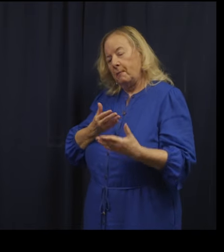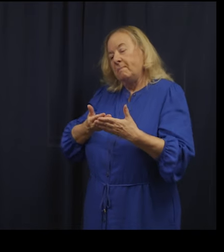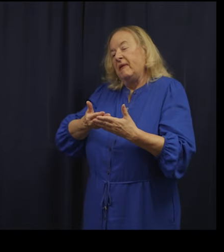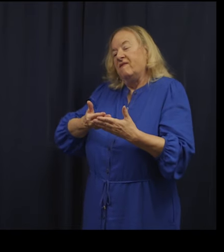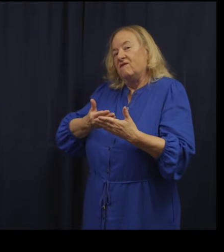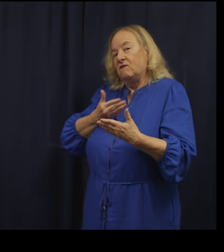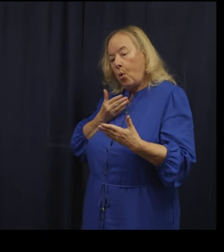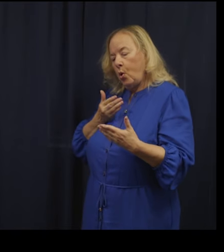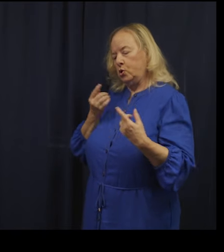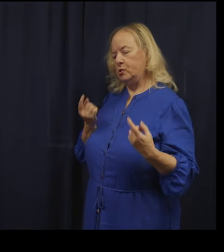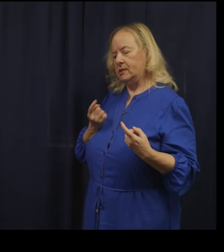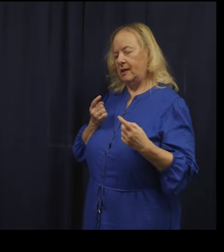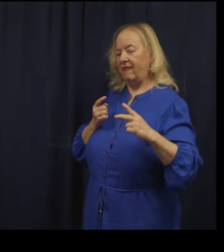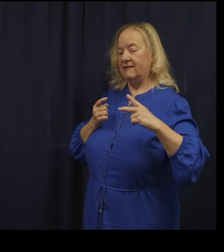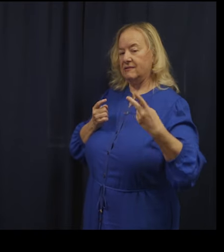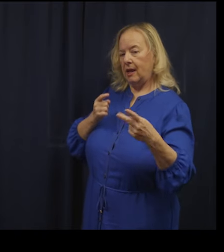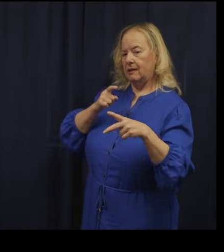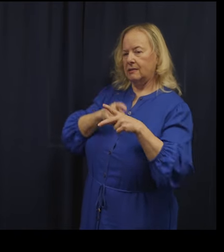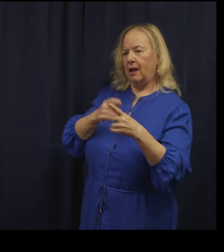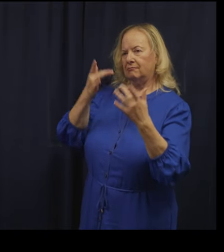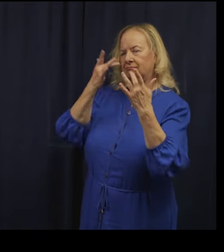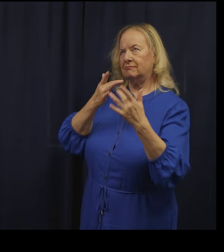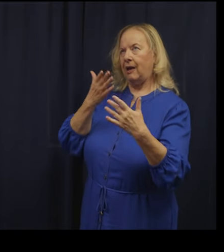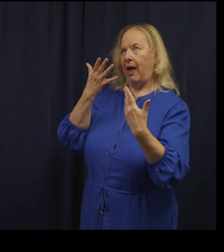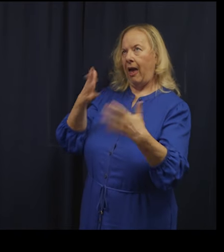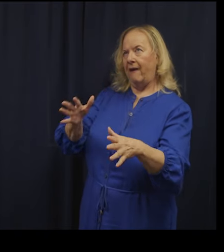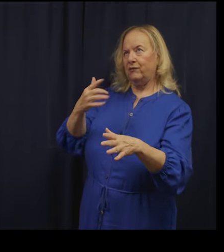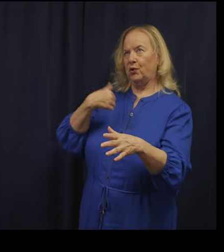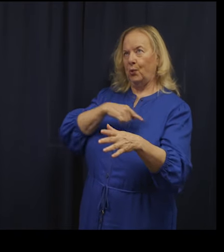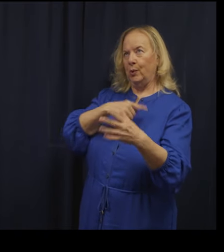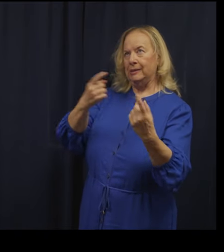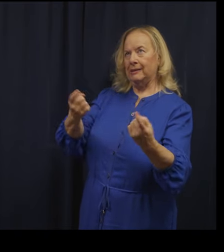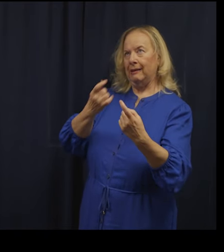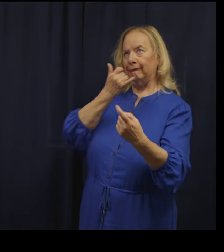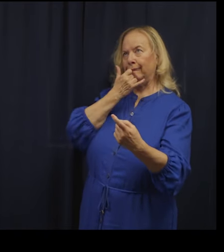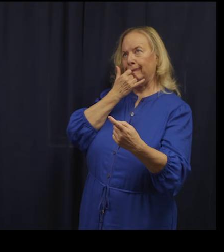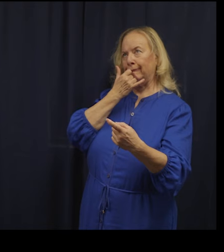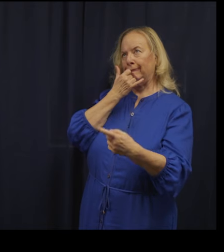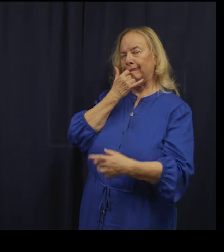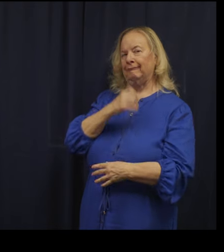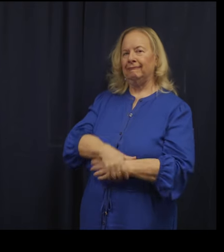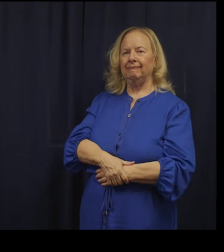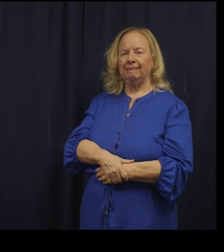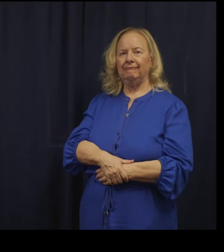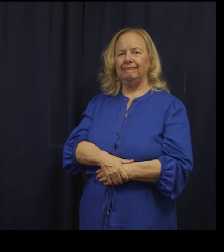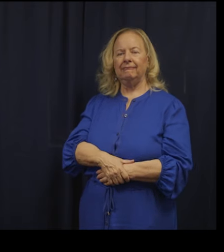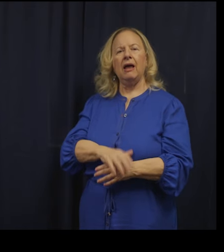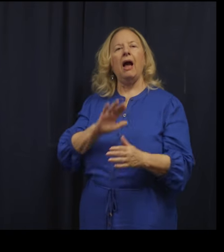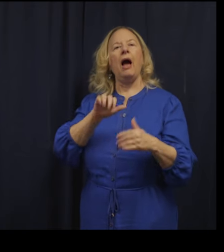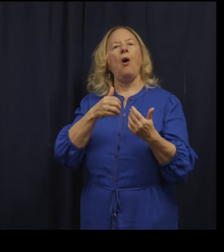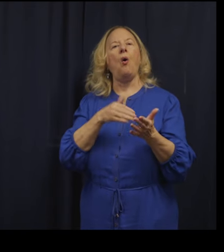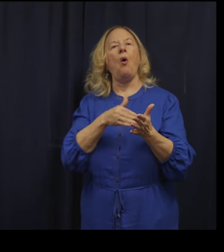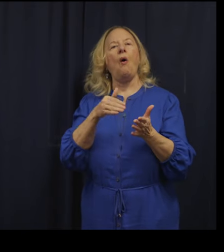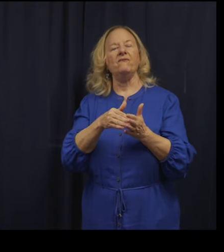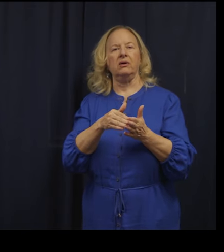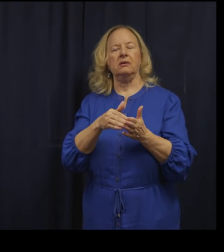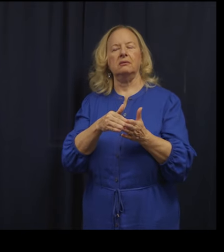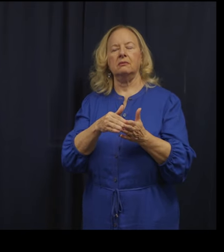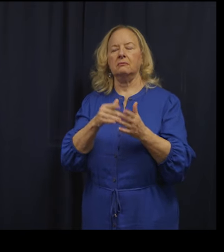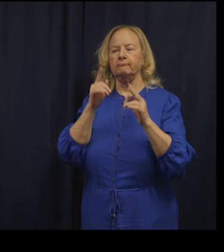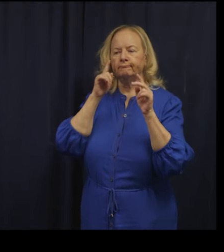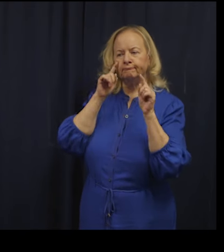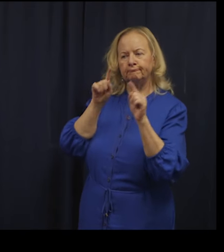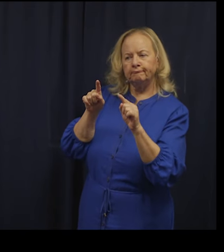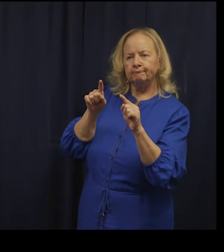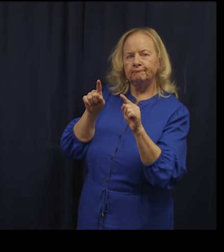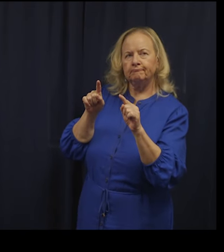we sin, and the second time is compassion after we sin. How often do we see, even with our own eyes,